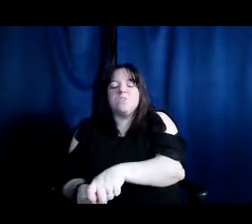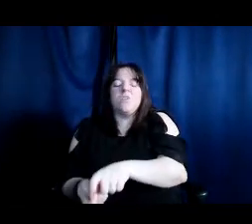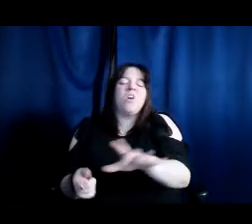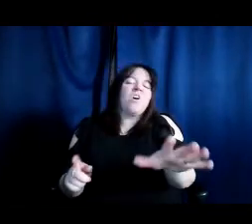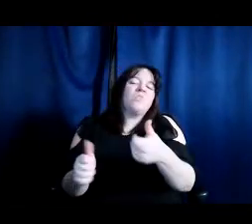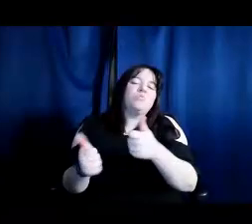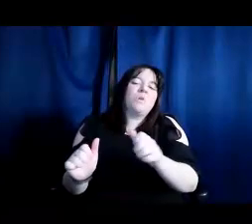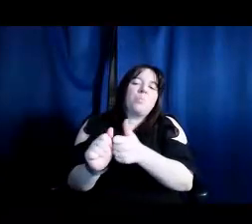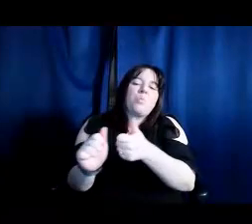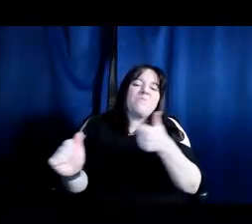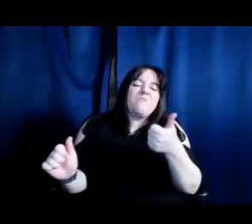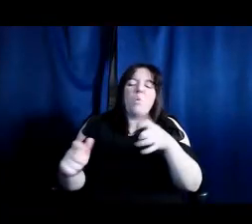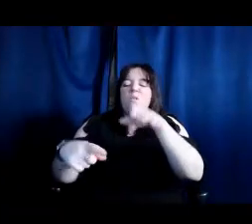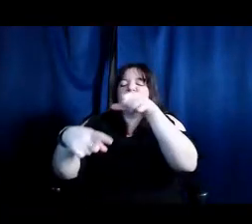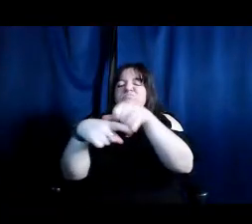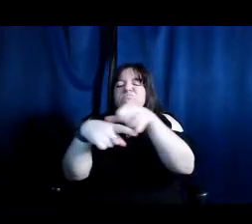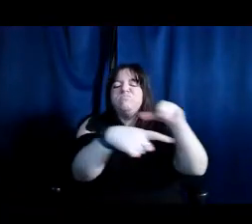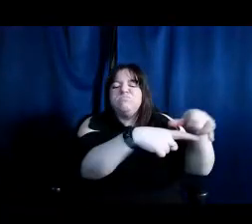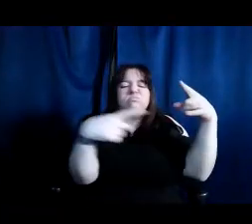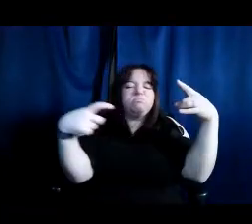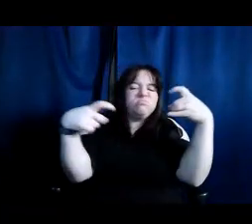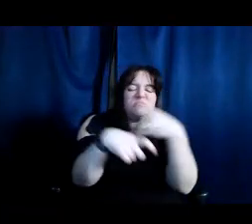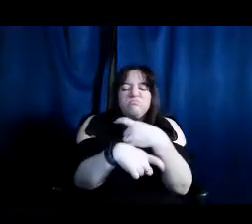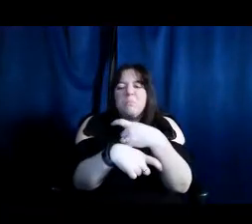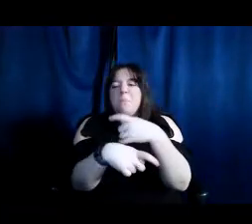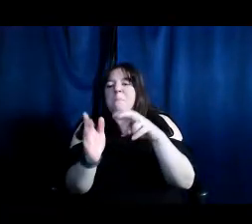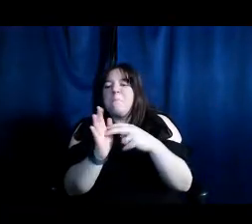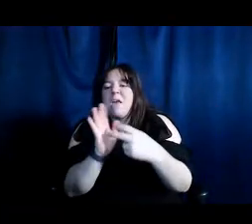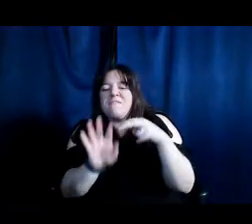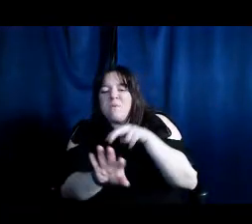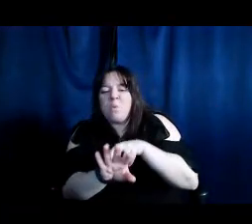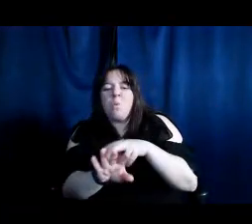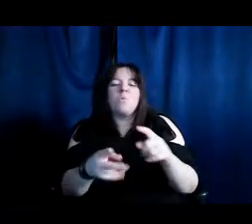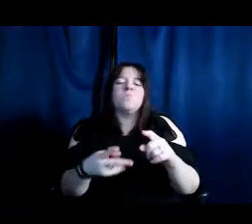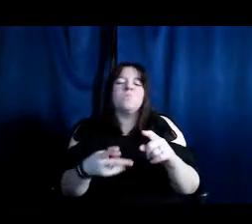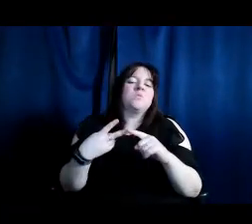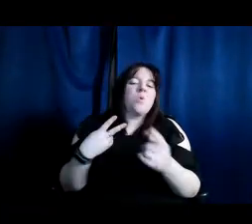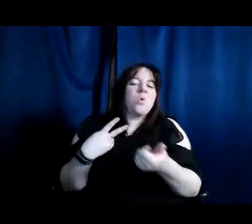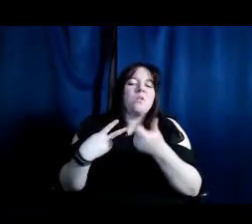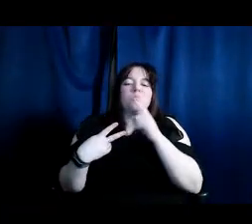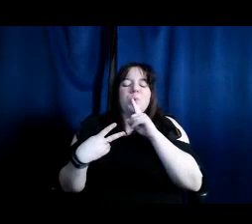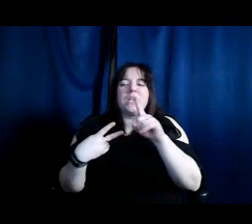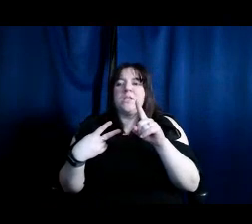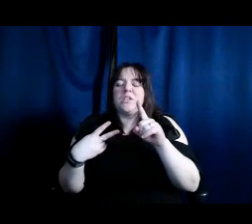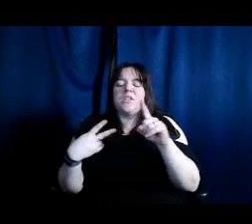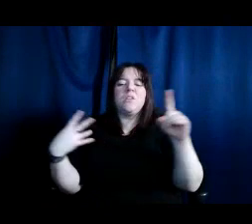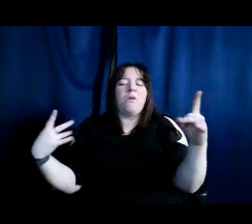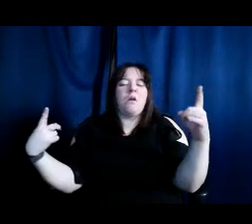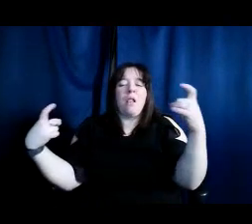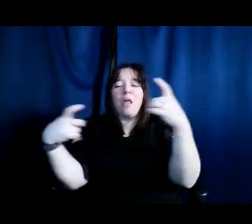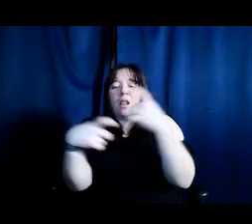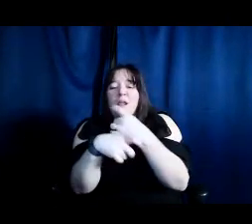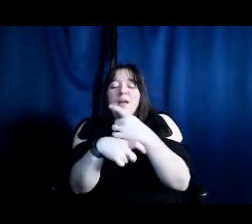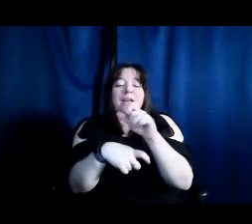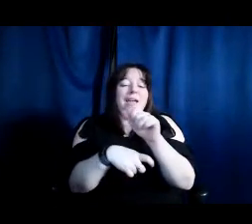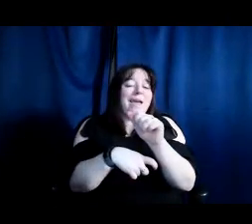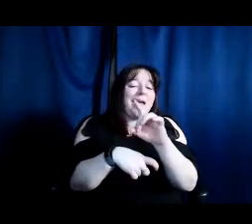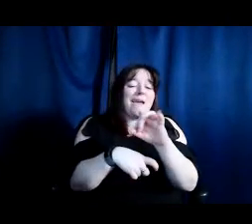using industry-specific jargon, flowery adjectives, and intricate metaphors. And